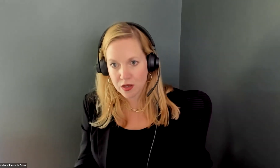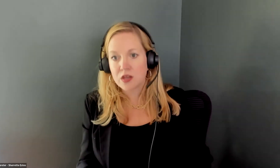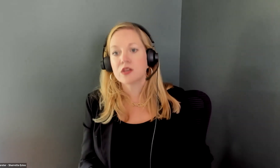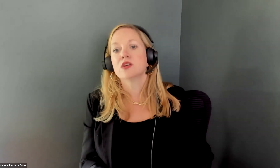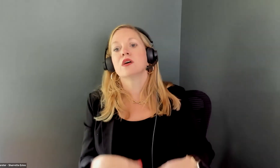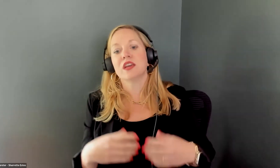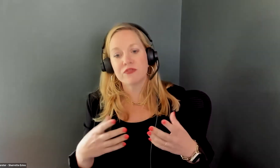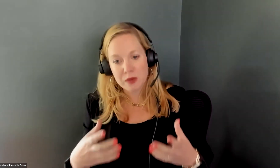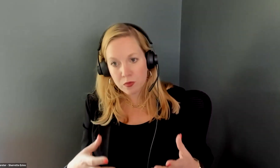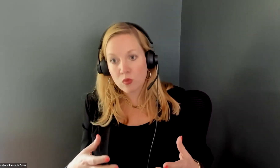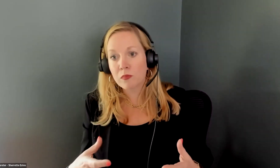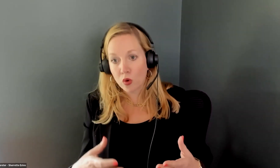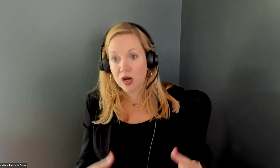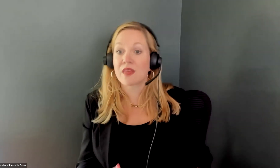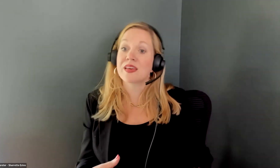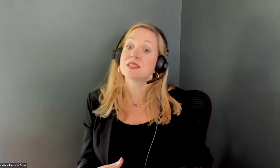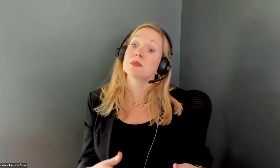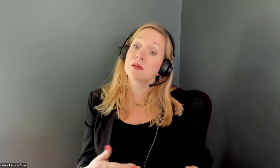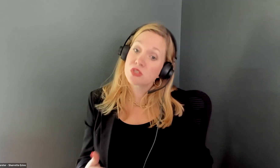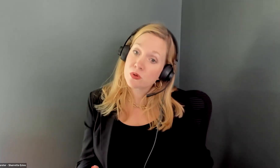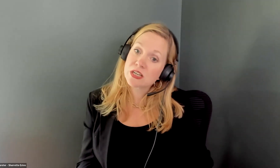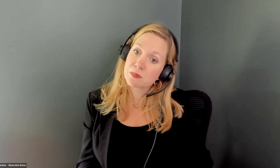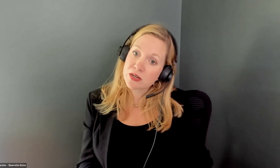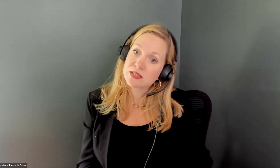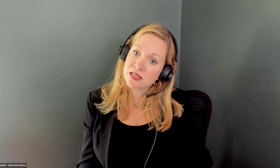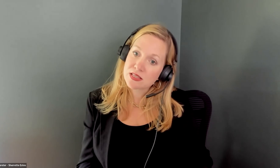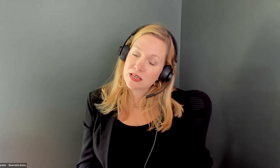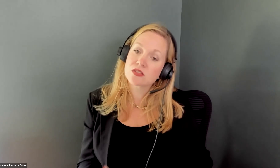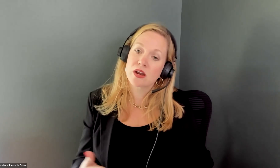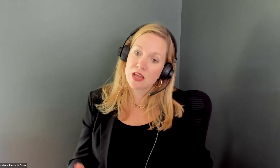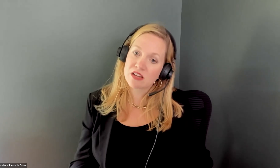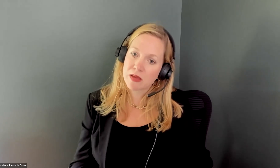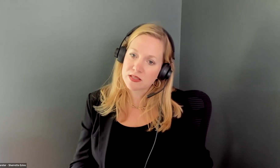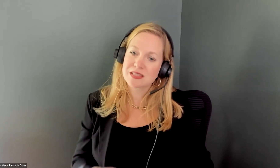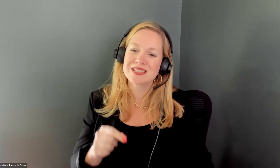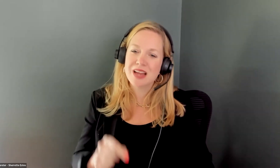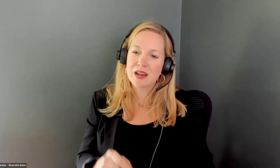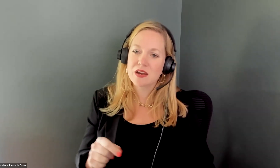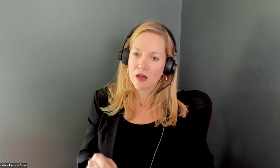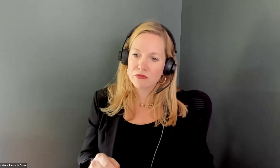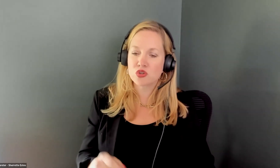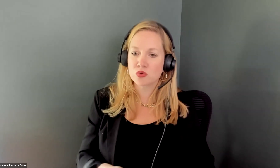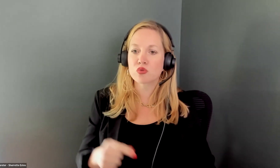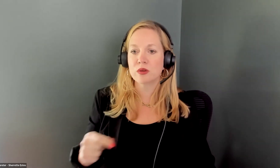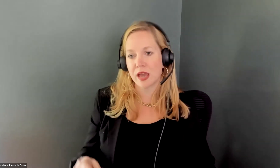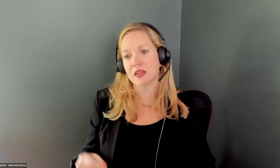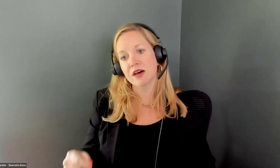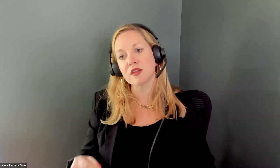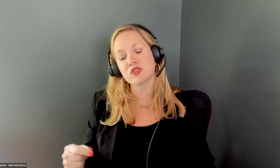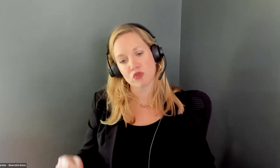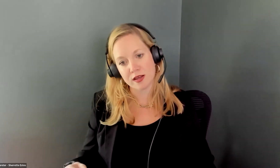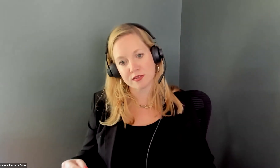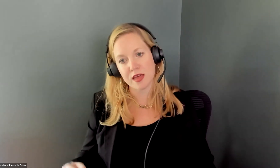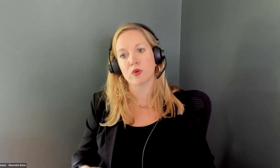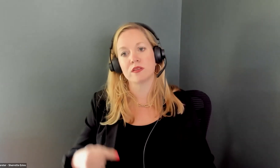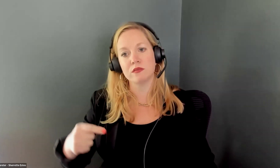ACCEs. If people report that they sometimes do experience these things on a negative basis, it's not enough to create the level